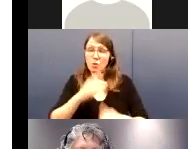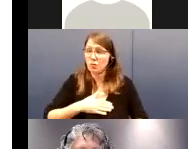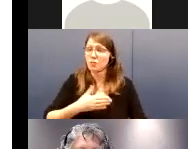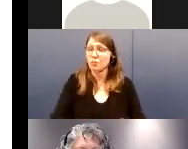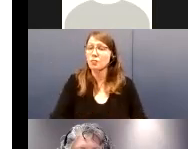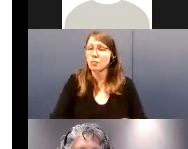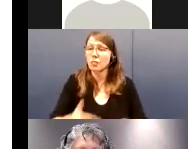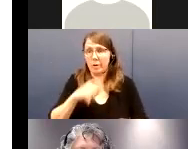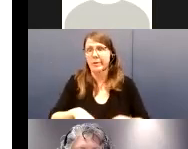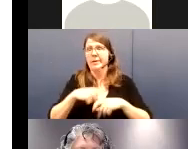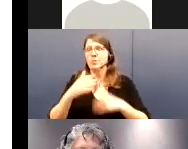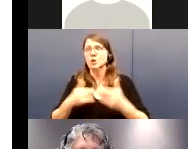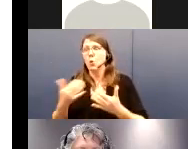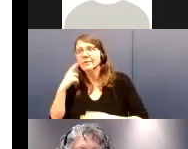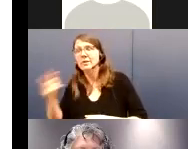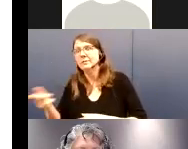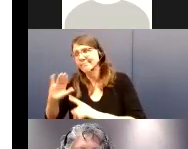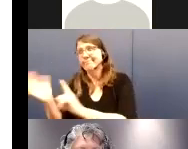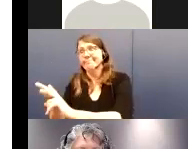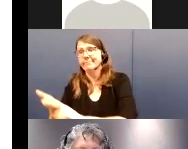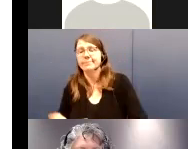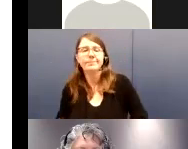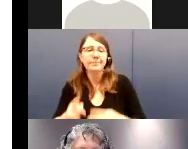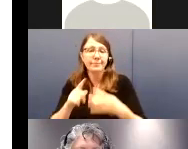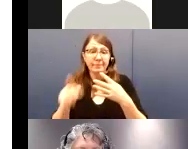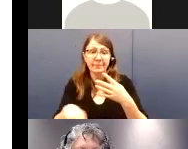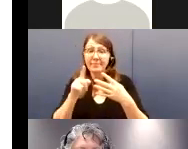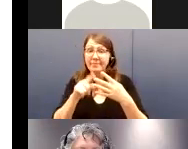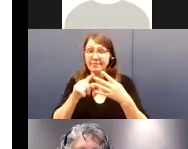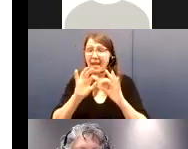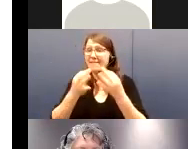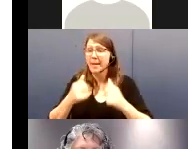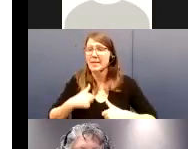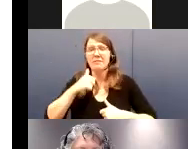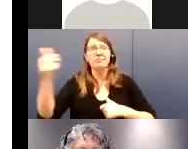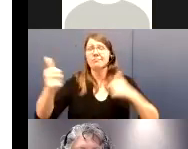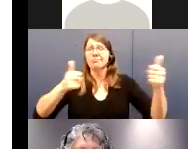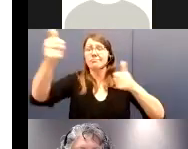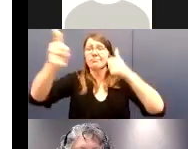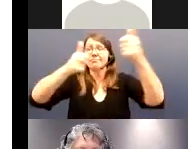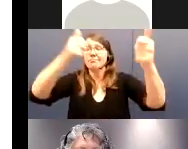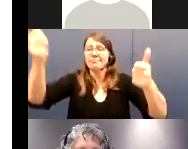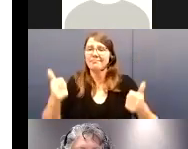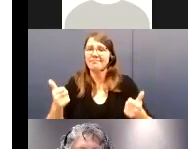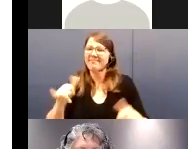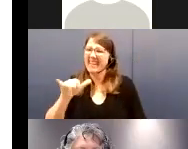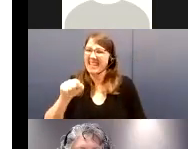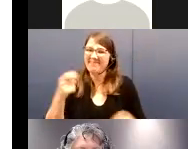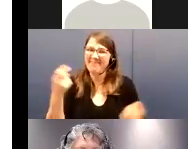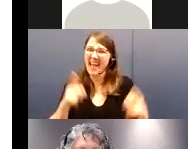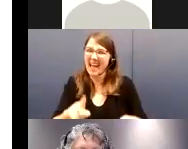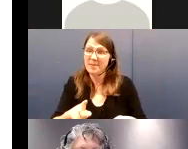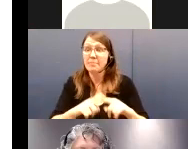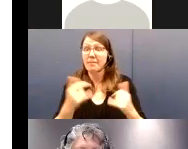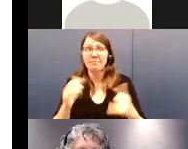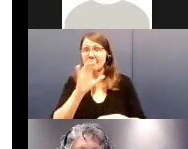family members live all over the place. Absolutely. Guess what? If COVID has done nothing else, it has brought conference calling and